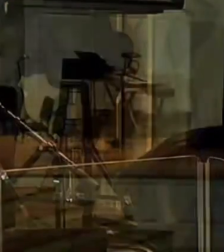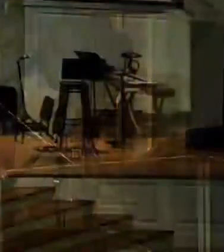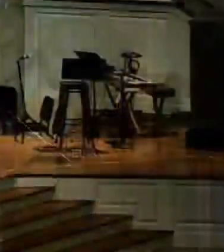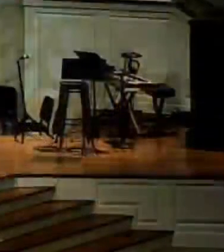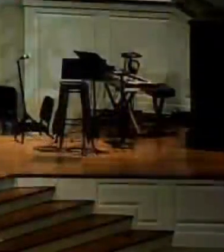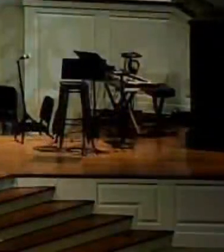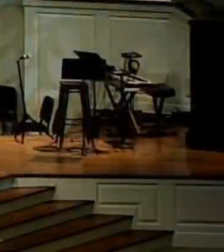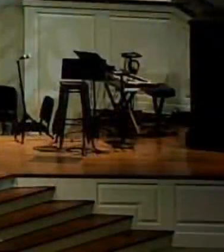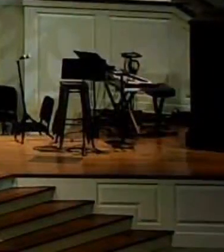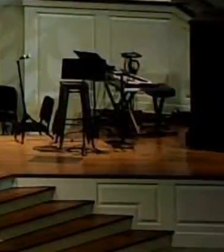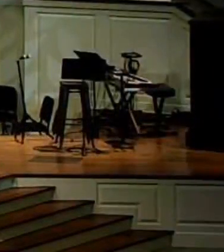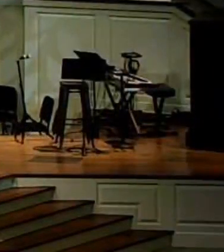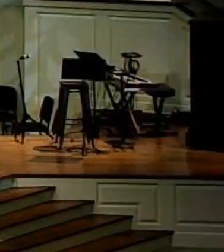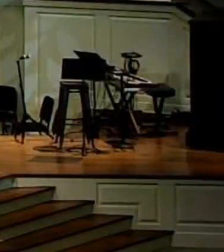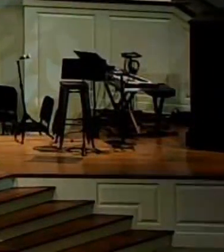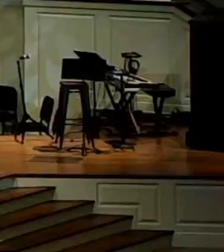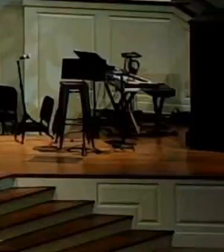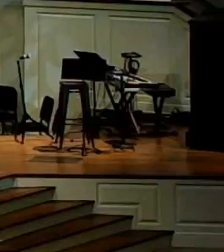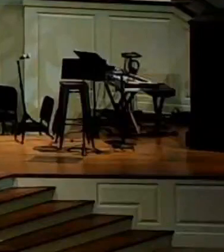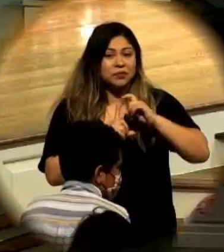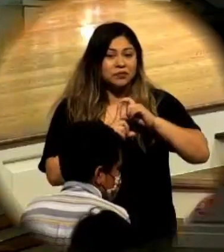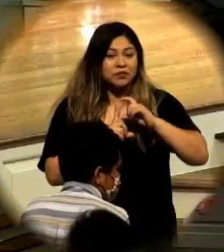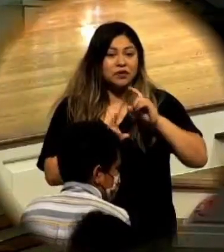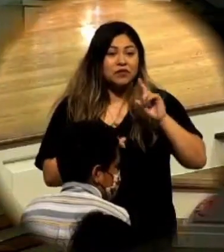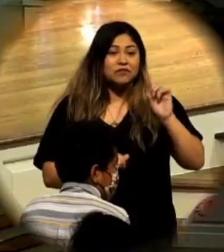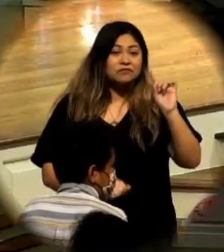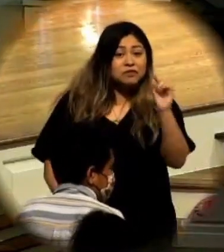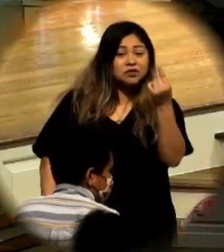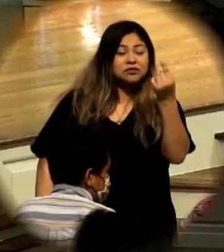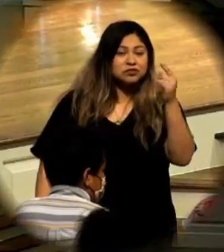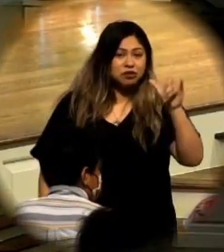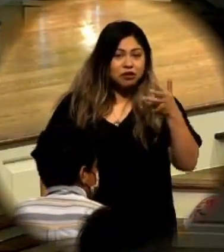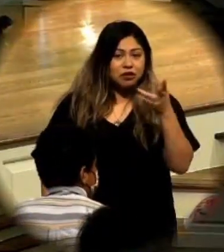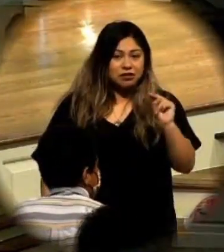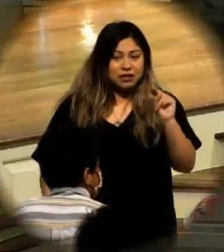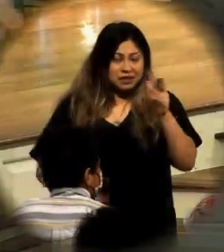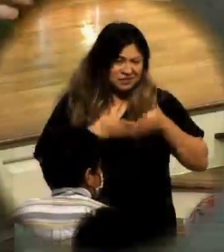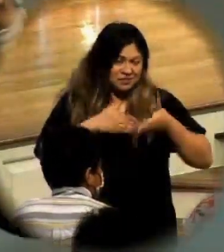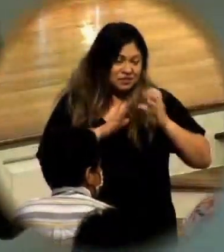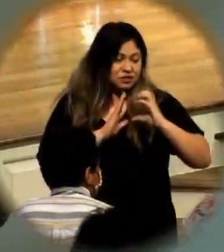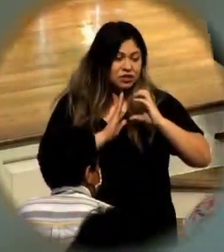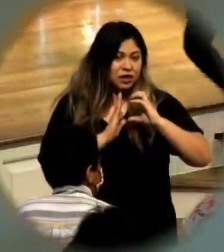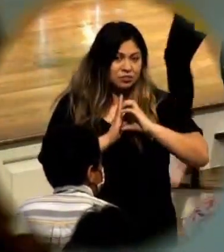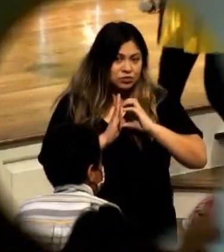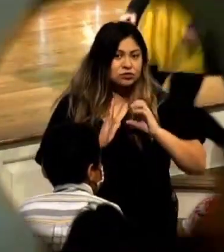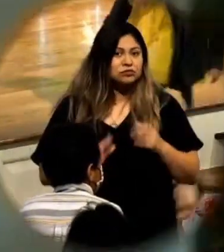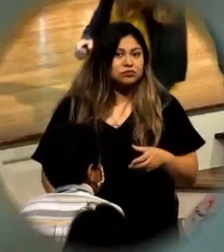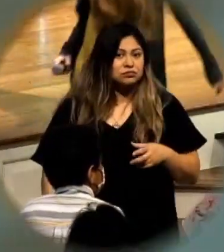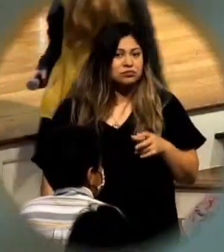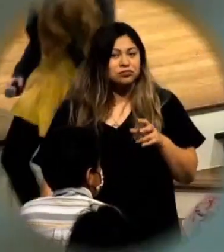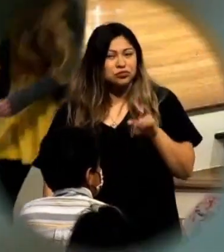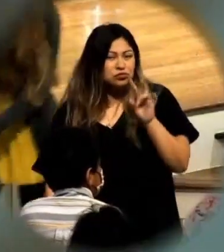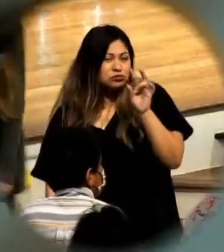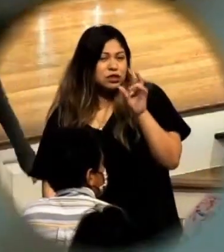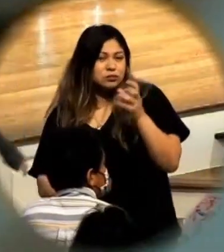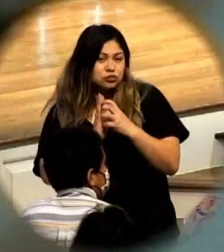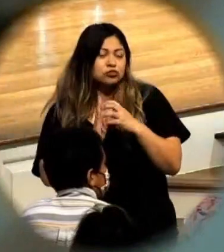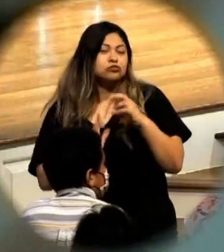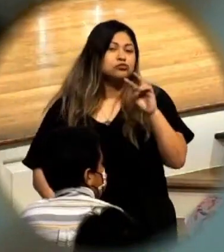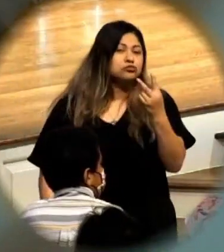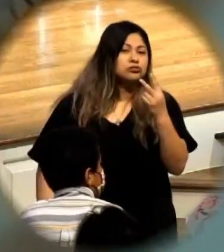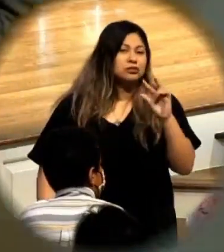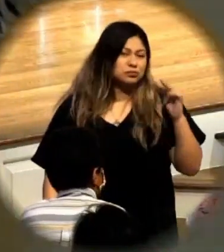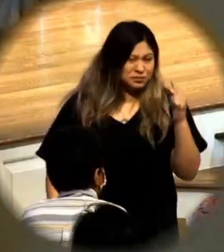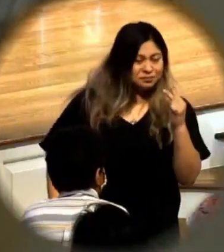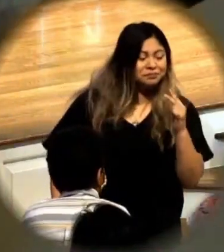Let's read God's word together. This comes from 1 John at the end of the chapter, chapter 2, and into chapter 3 as well. Let's read it all